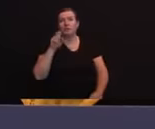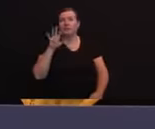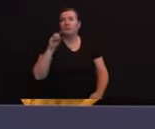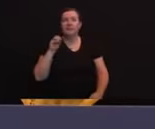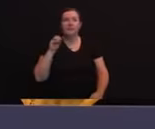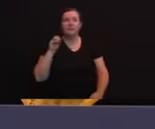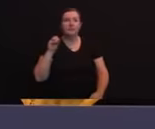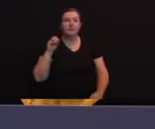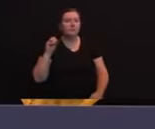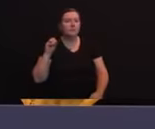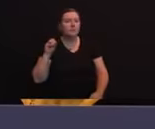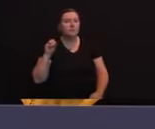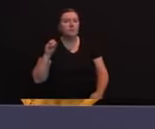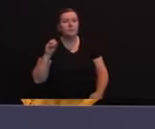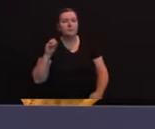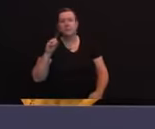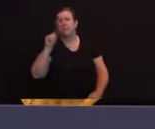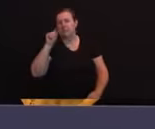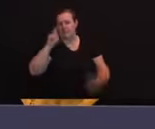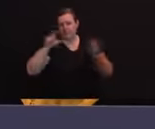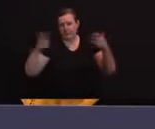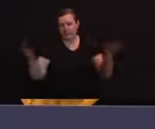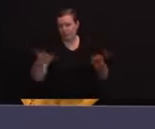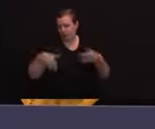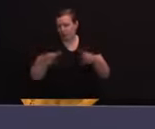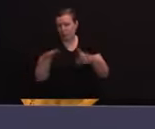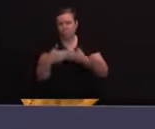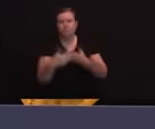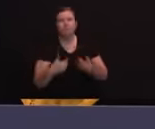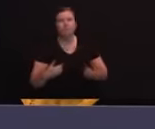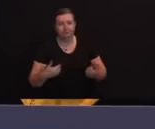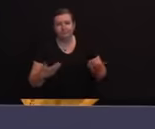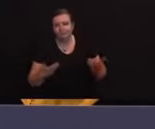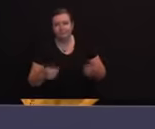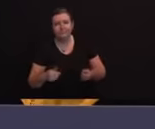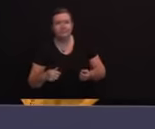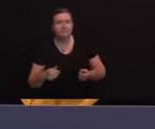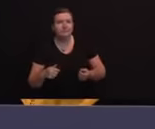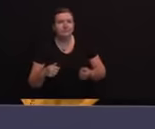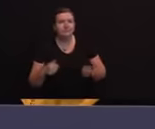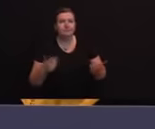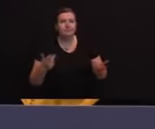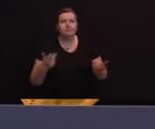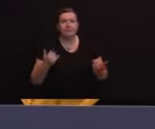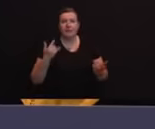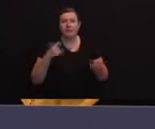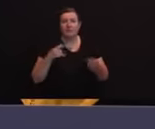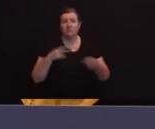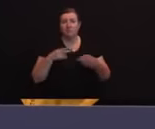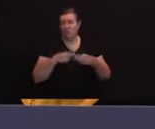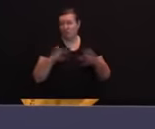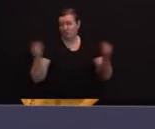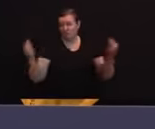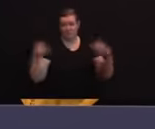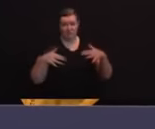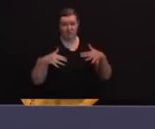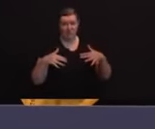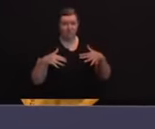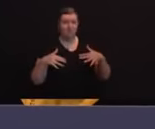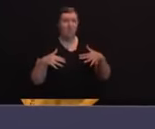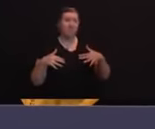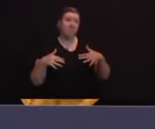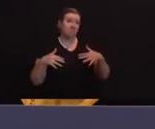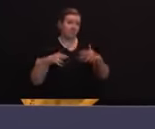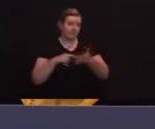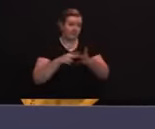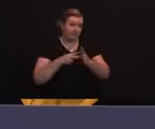Paramo, we may want to think about whether or not this is deemed to be a gathering as of tomorrow, and seriously think through whether or not we want to be, even if